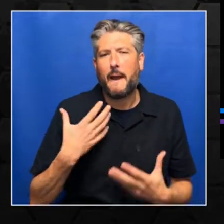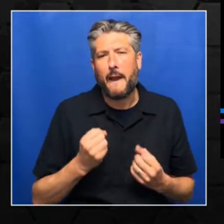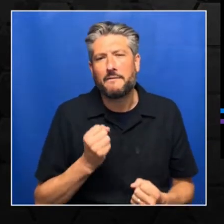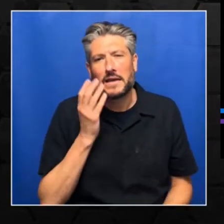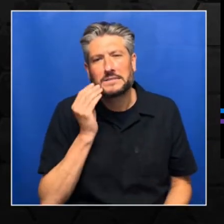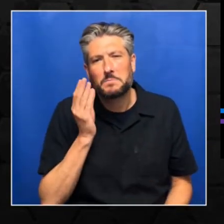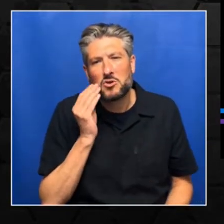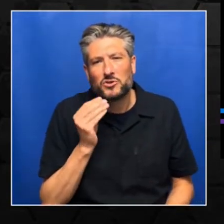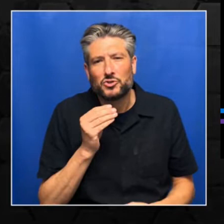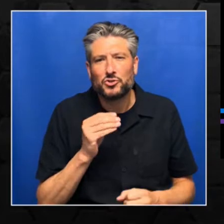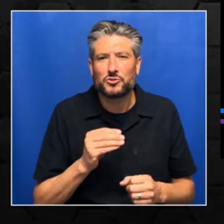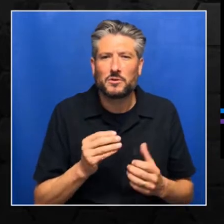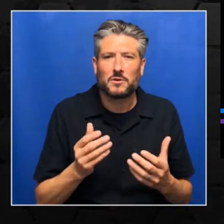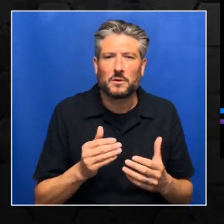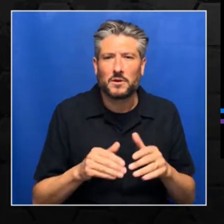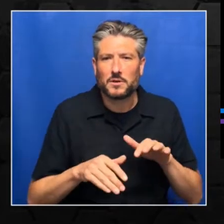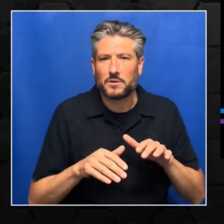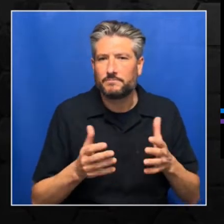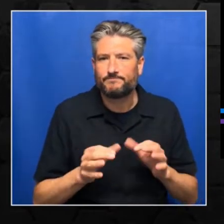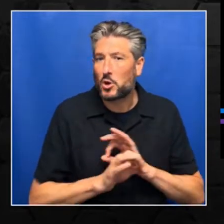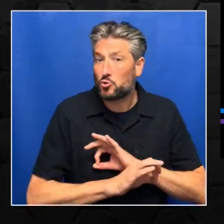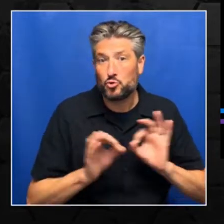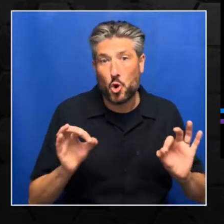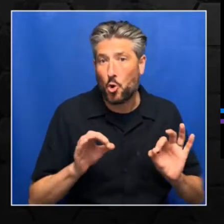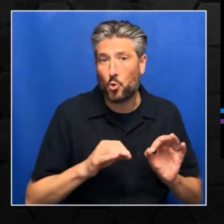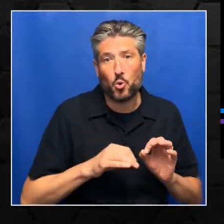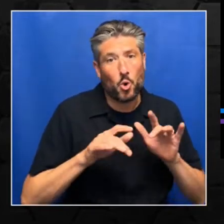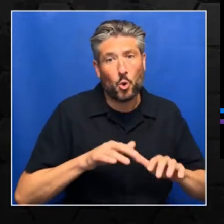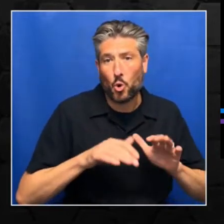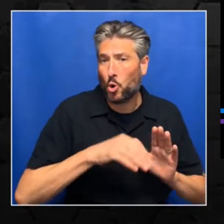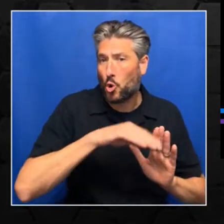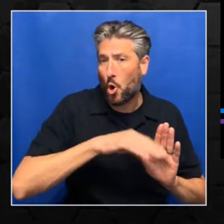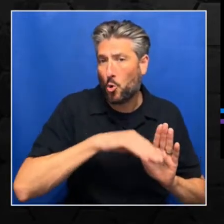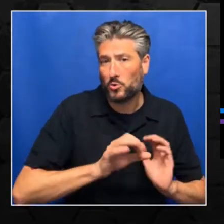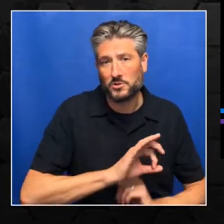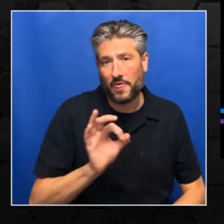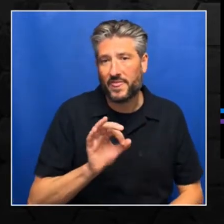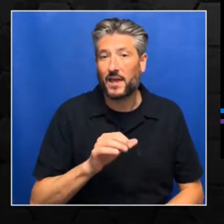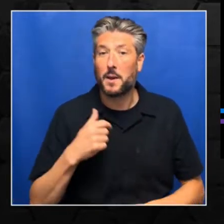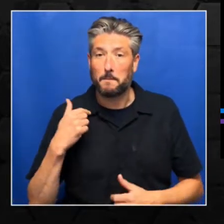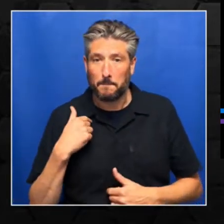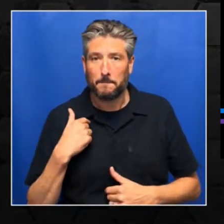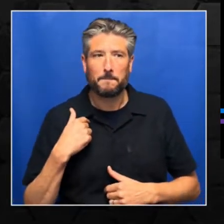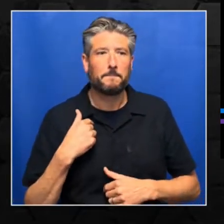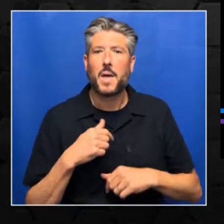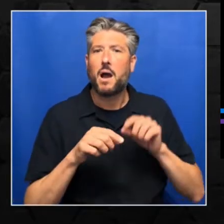can just simply drag and drop which model that they want, which